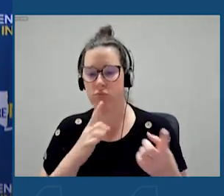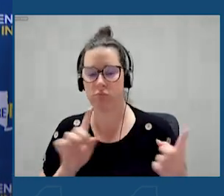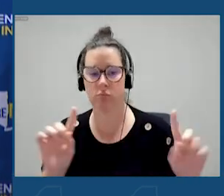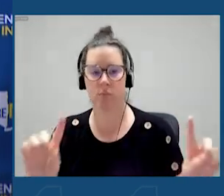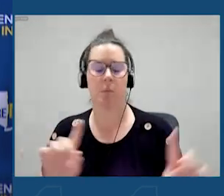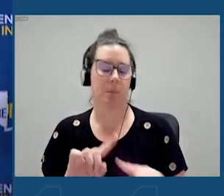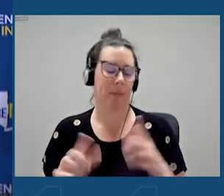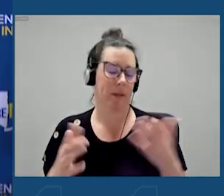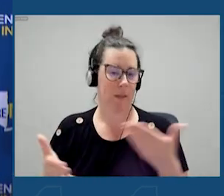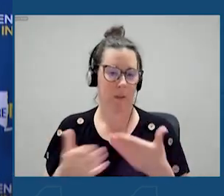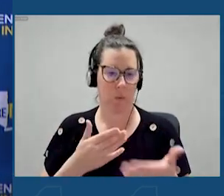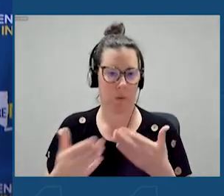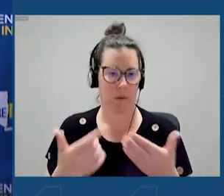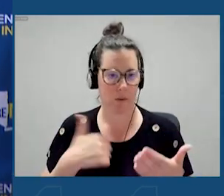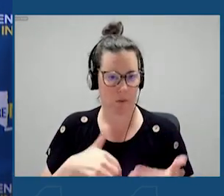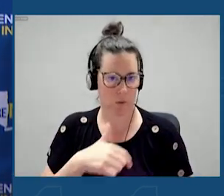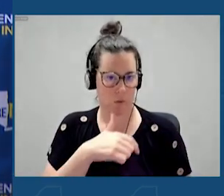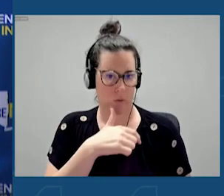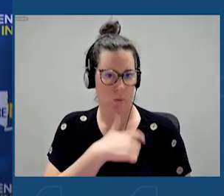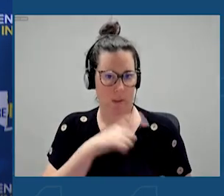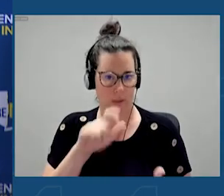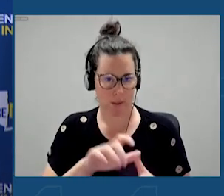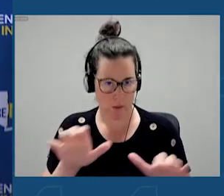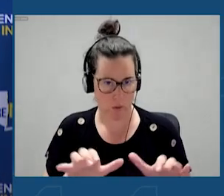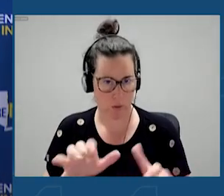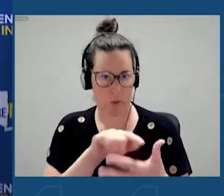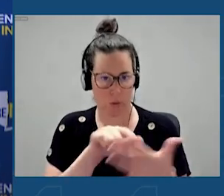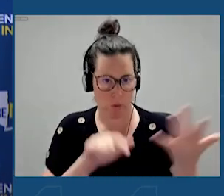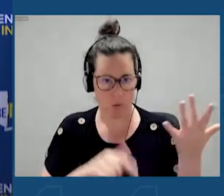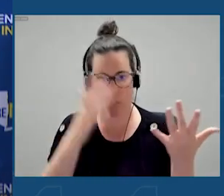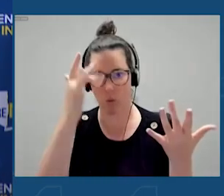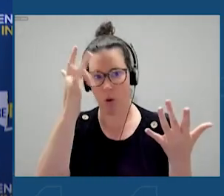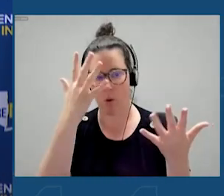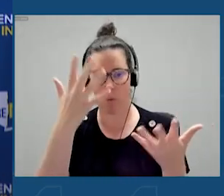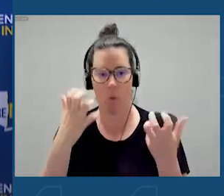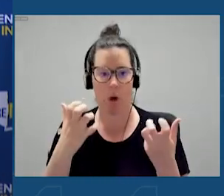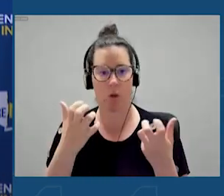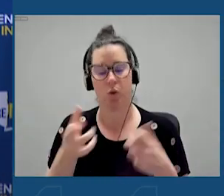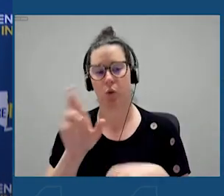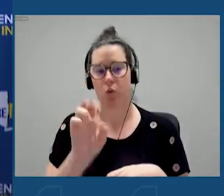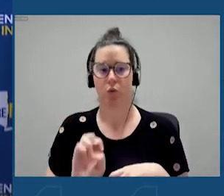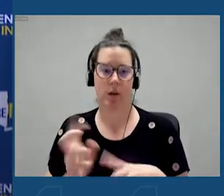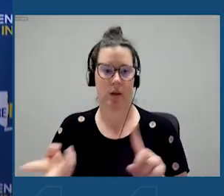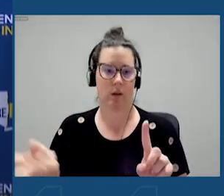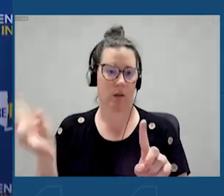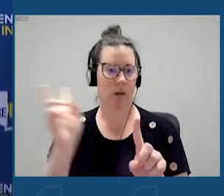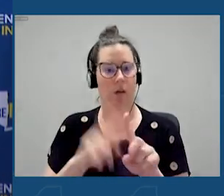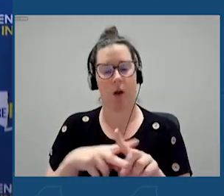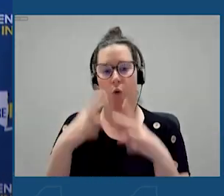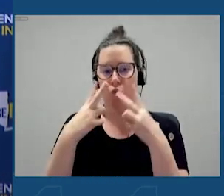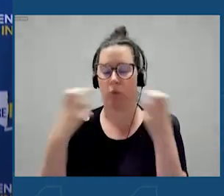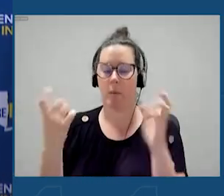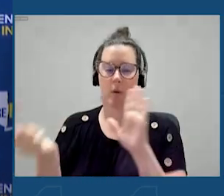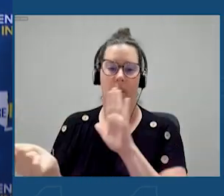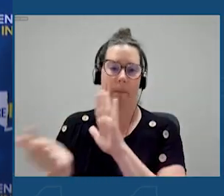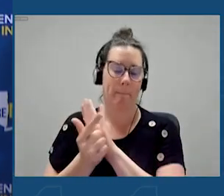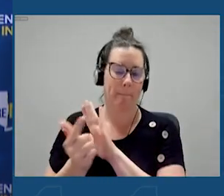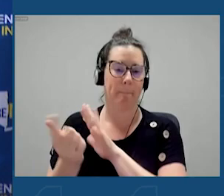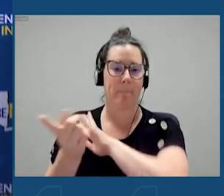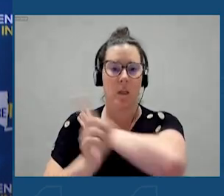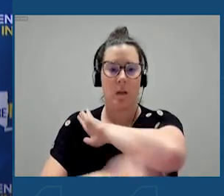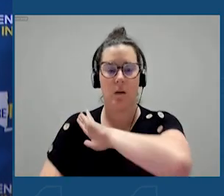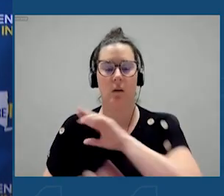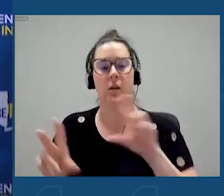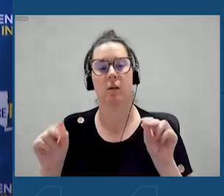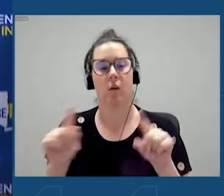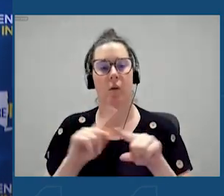So we need to do this, not because we want to reinstall criminal penalties. We need to do this because of the explanations